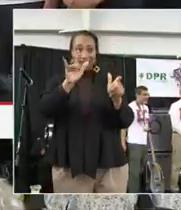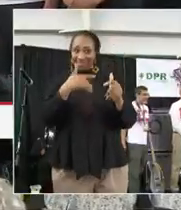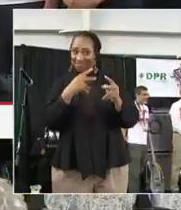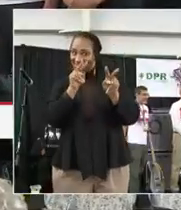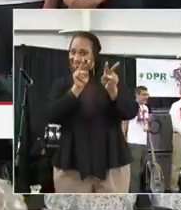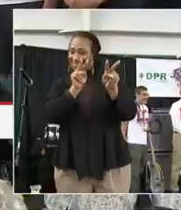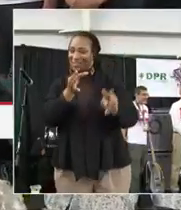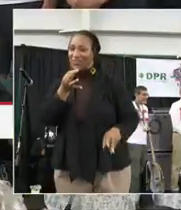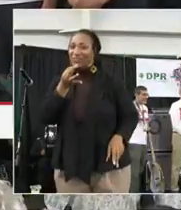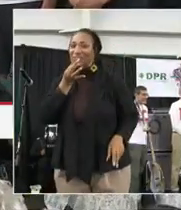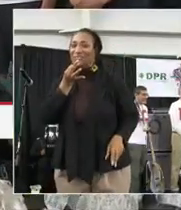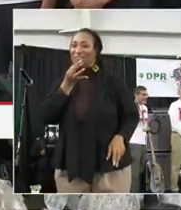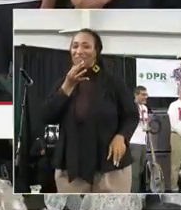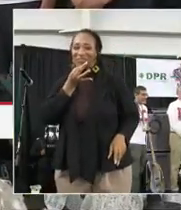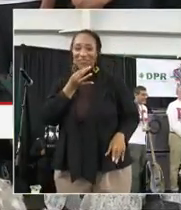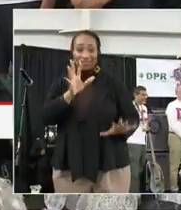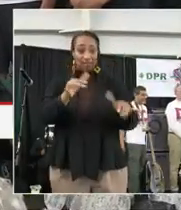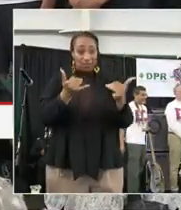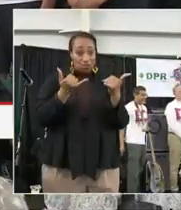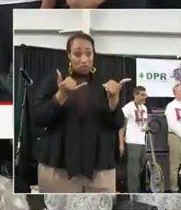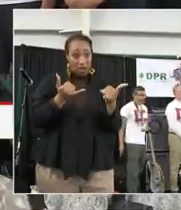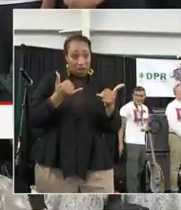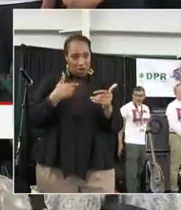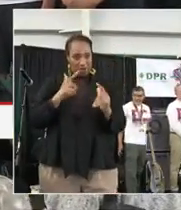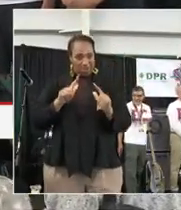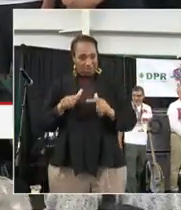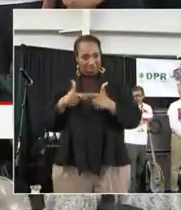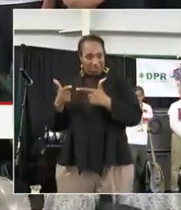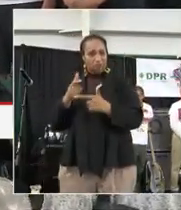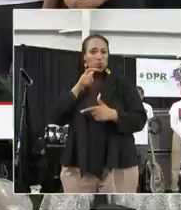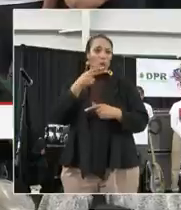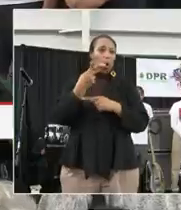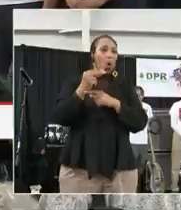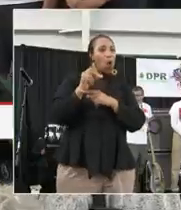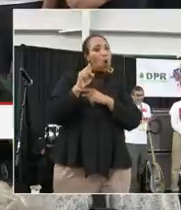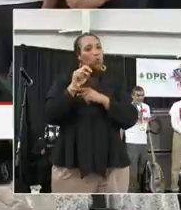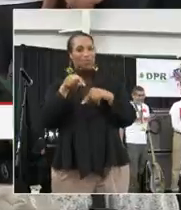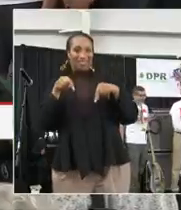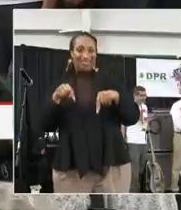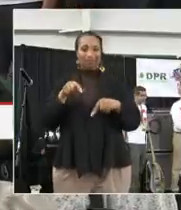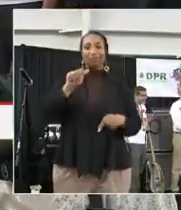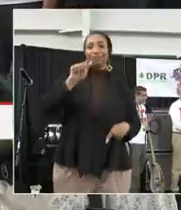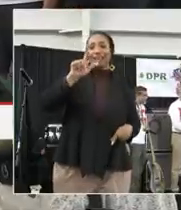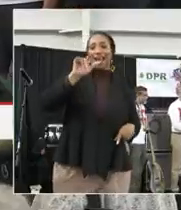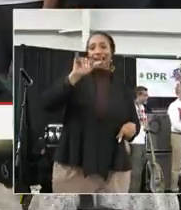to Allison and Mark. Enjoy and see you on the floor.